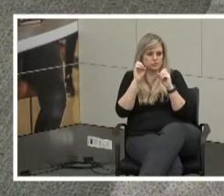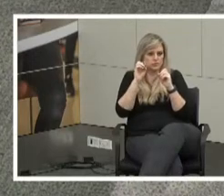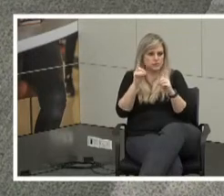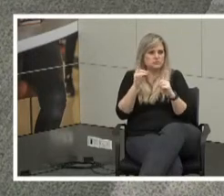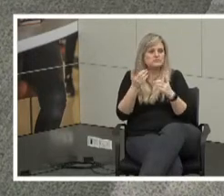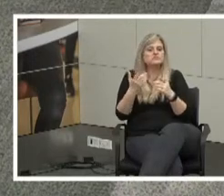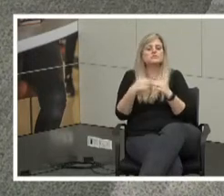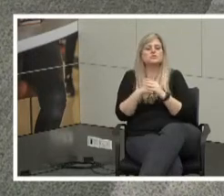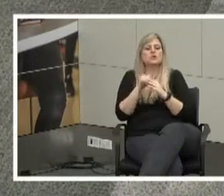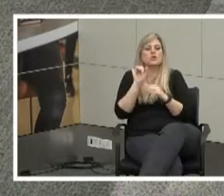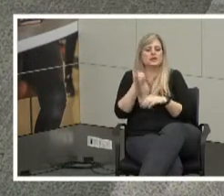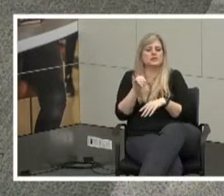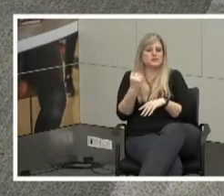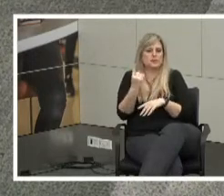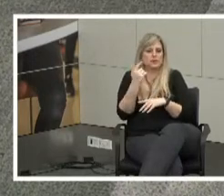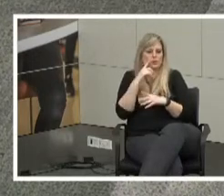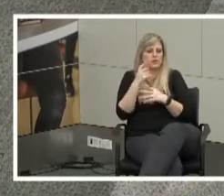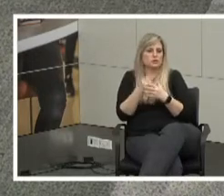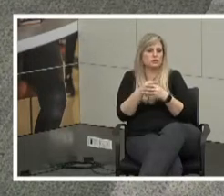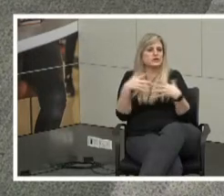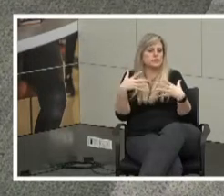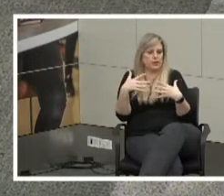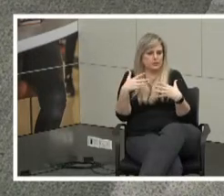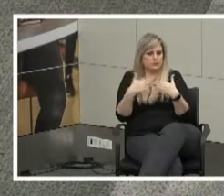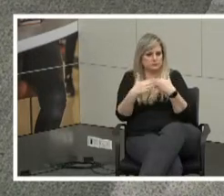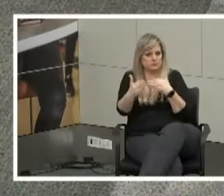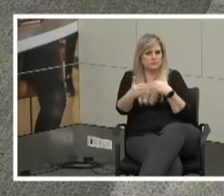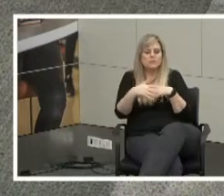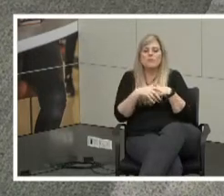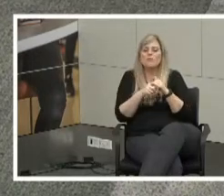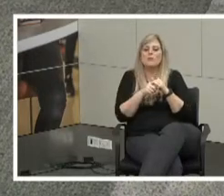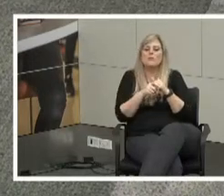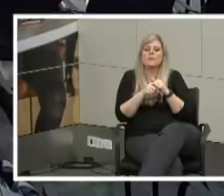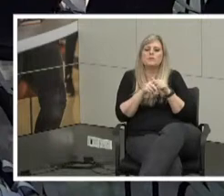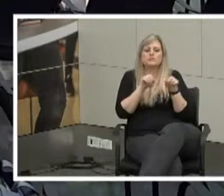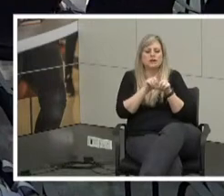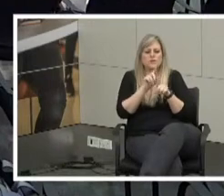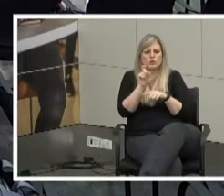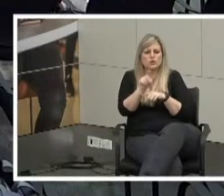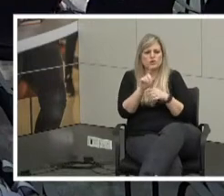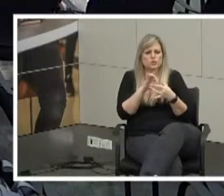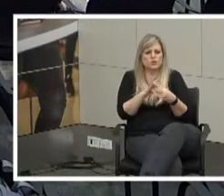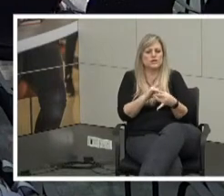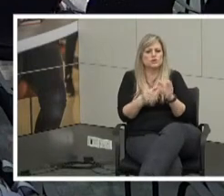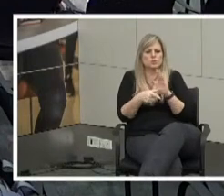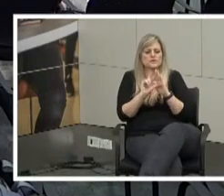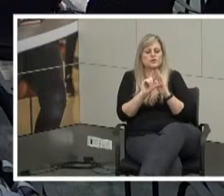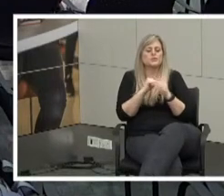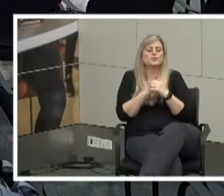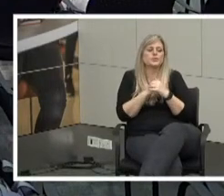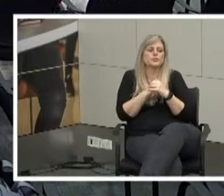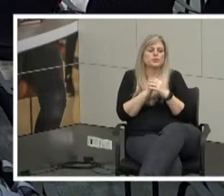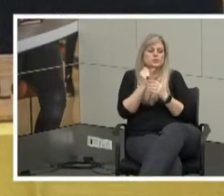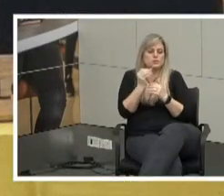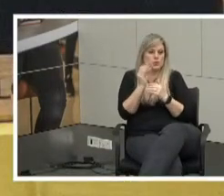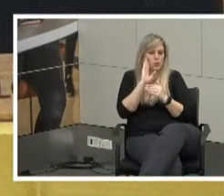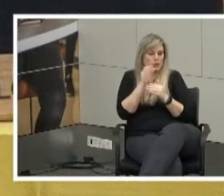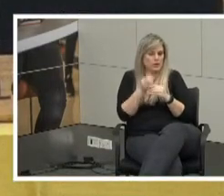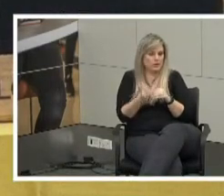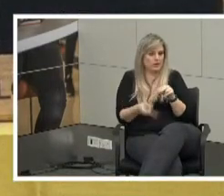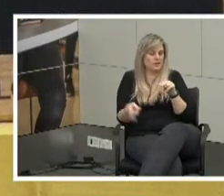at expanding as we move forward and can I have I have a question about the review so we're going to